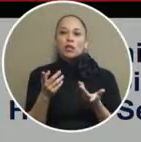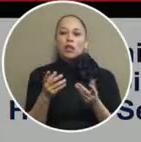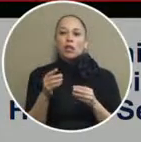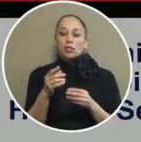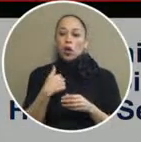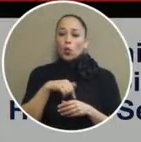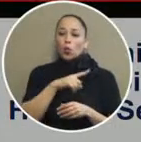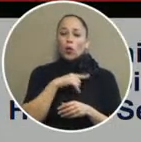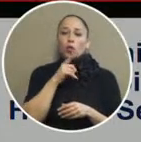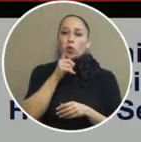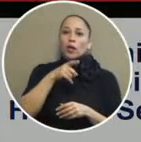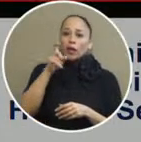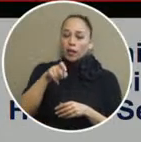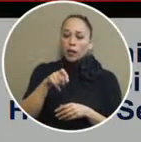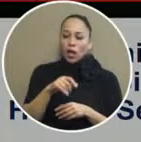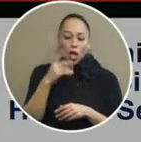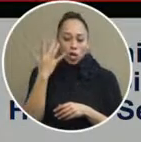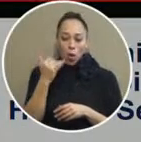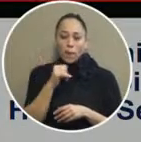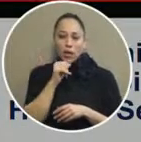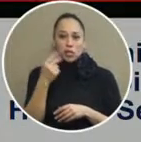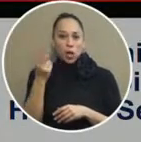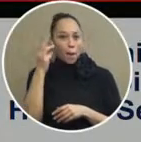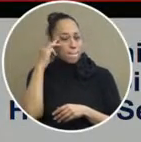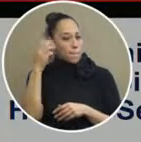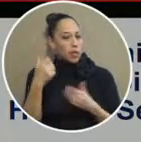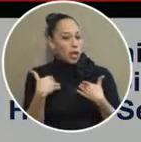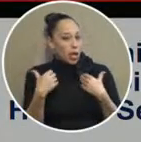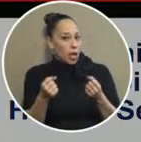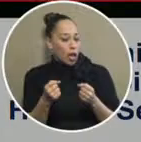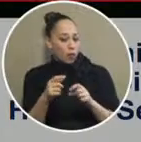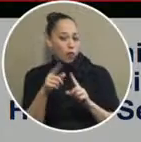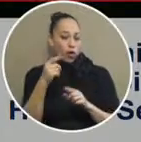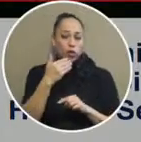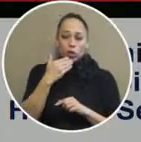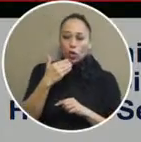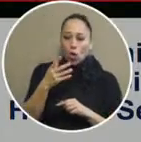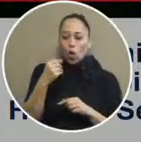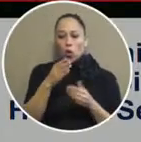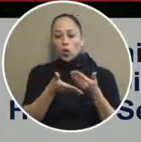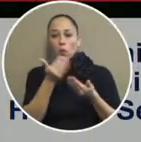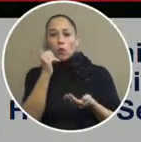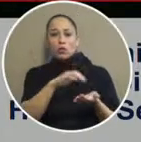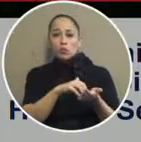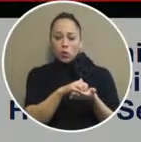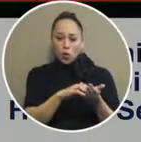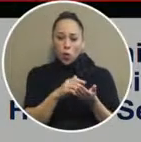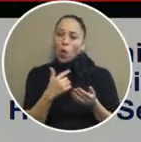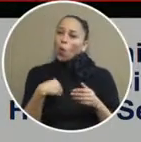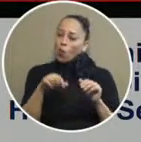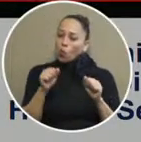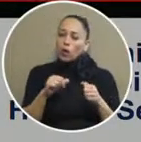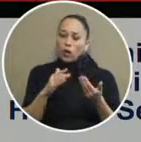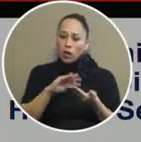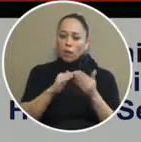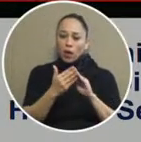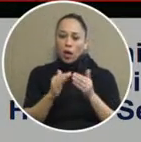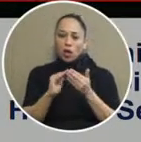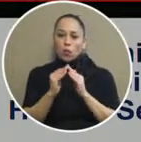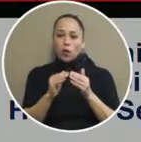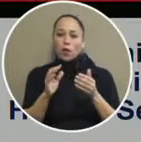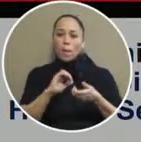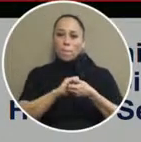sorely needed, not only for the mental health of our community, but for the well-being of the most vulnerable. We convened community partnerships,